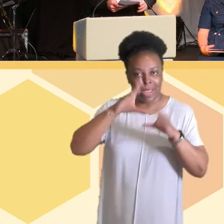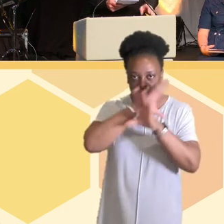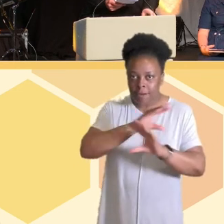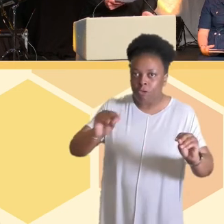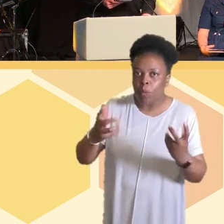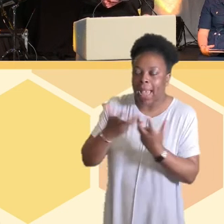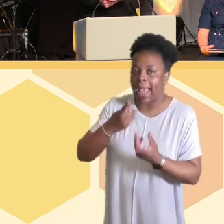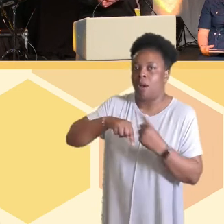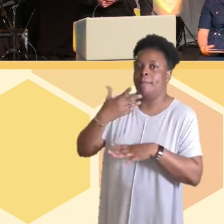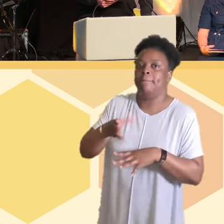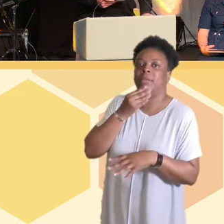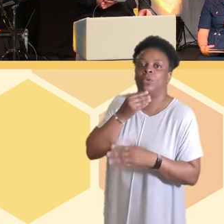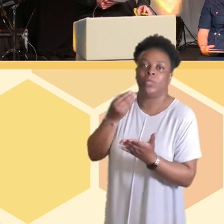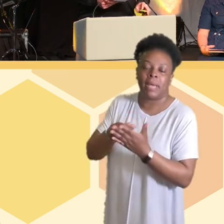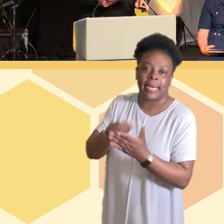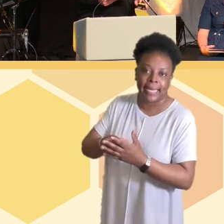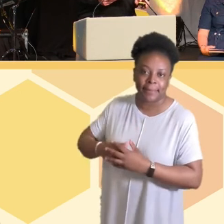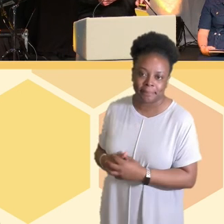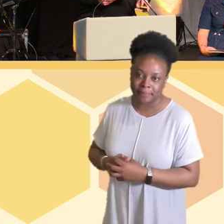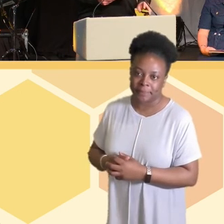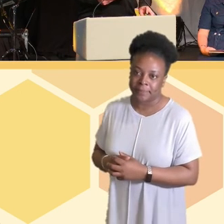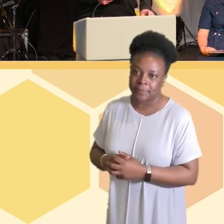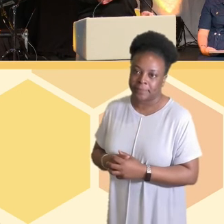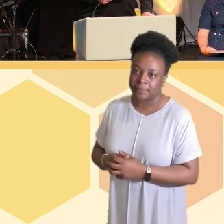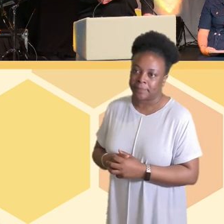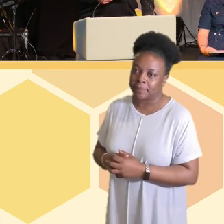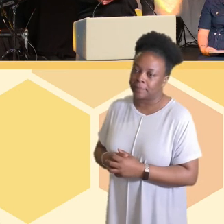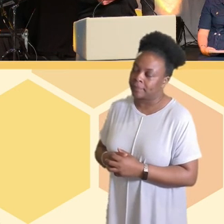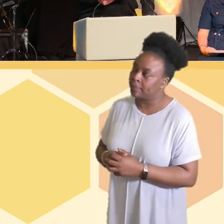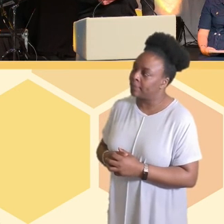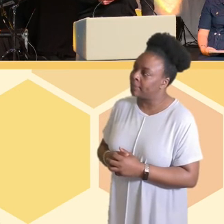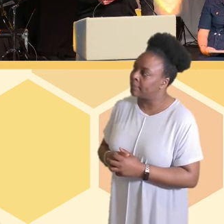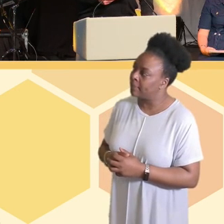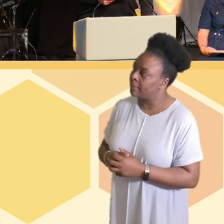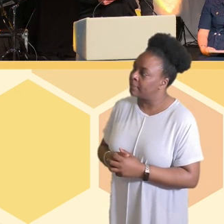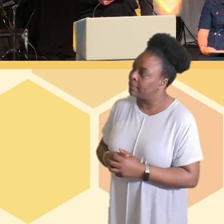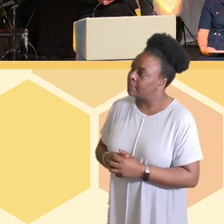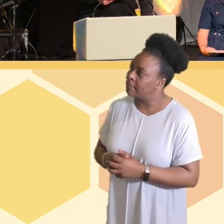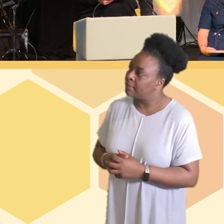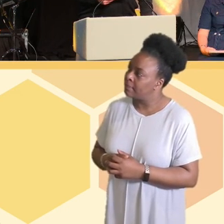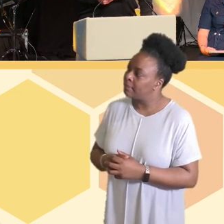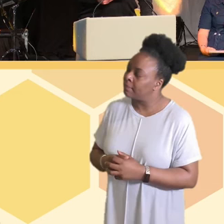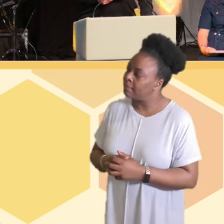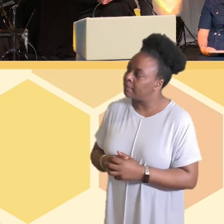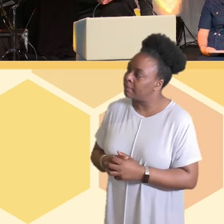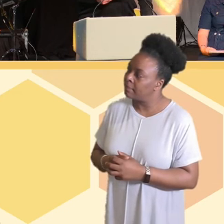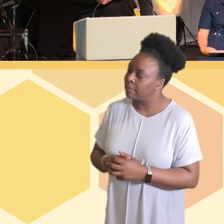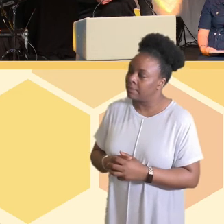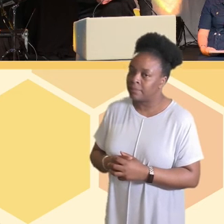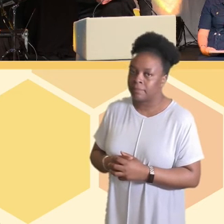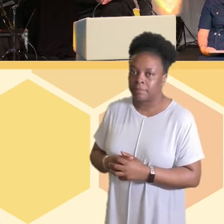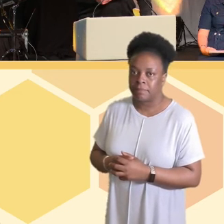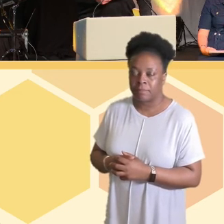The bringing of the defined benefit fund into balance will provide an opportunity, as around